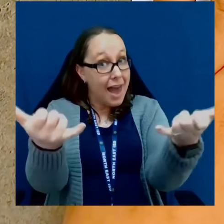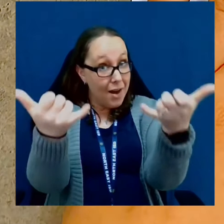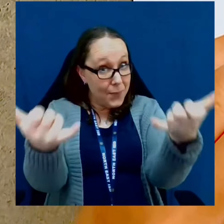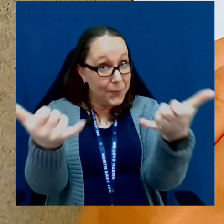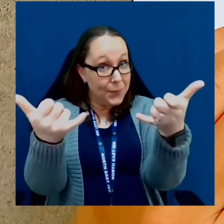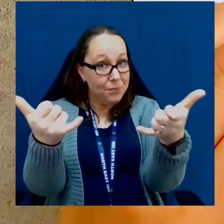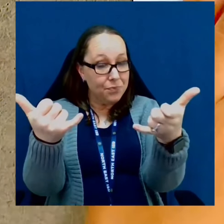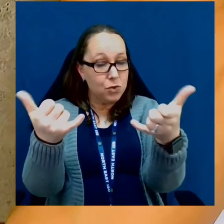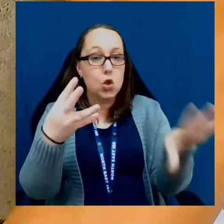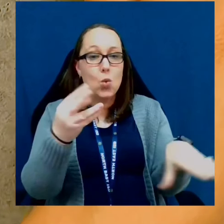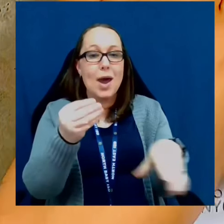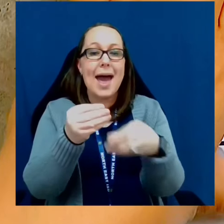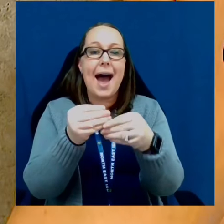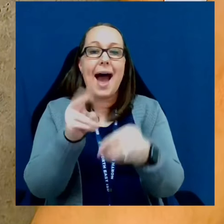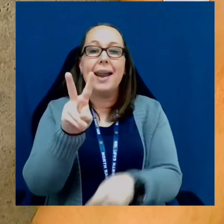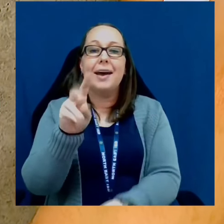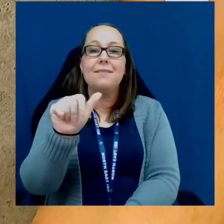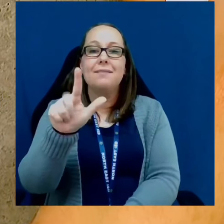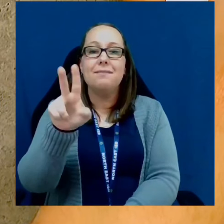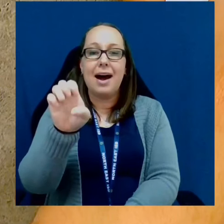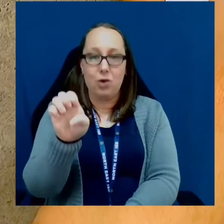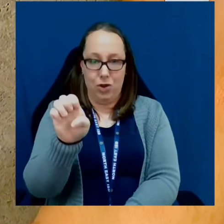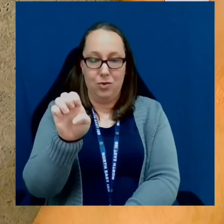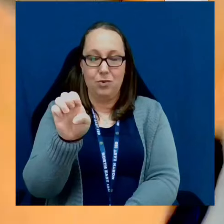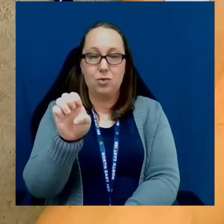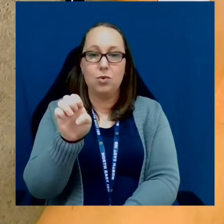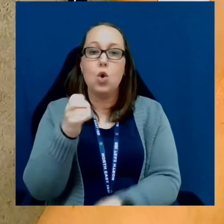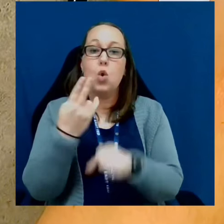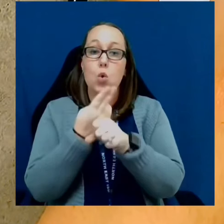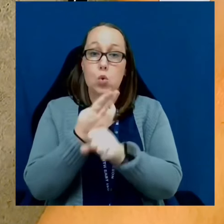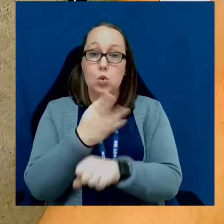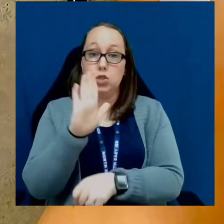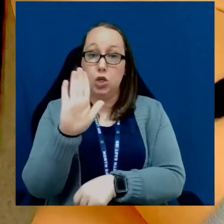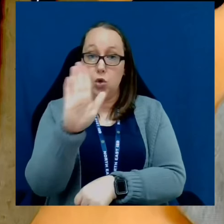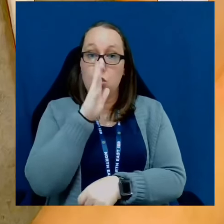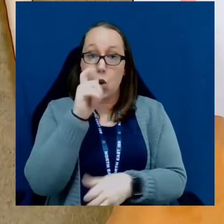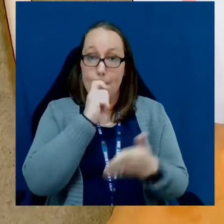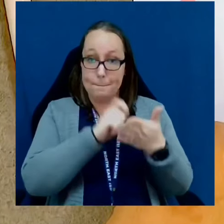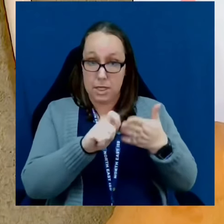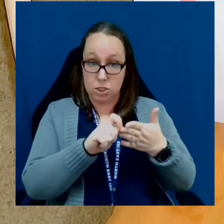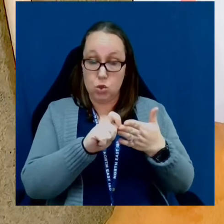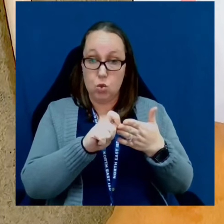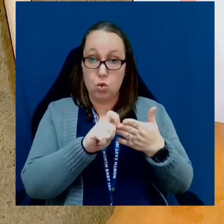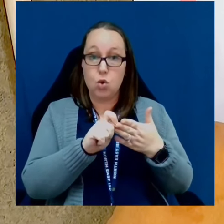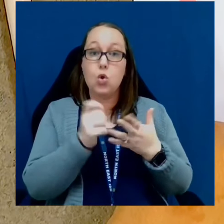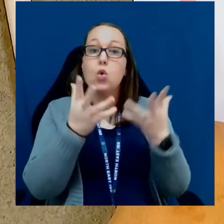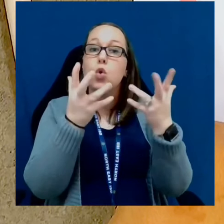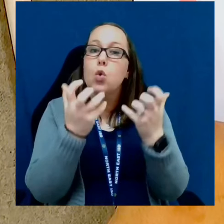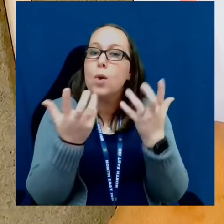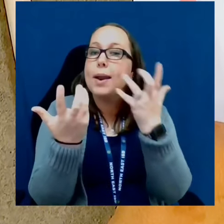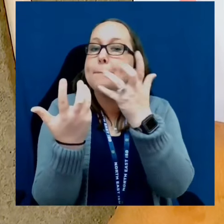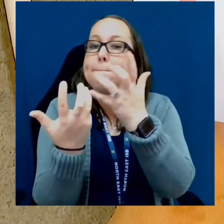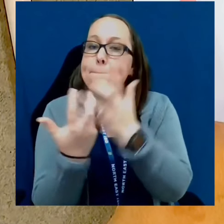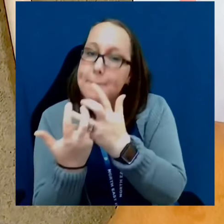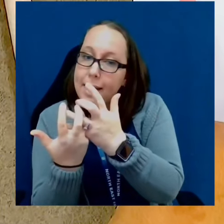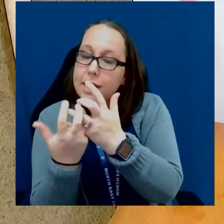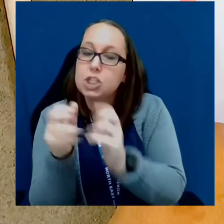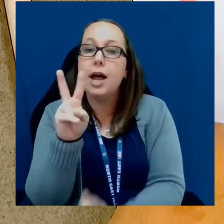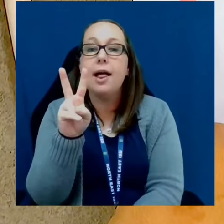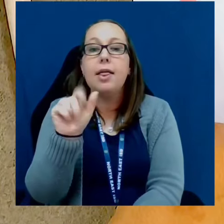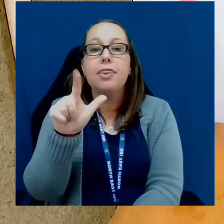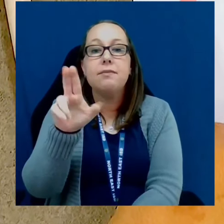Now we're going to add value. So you are going to take your pencil and you are going to do your best to match the values that